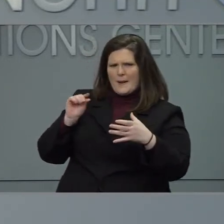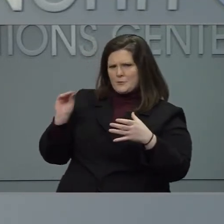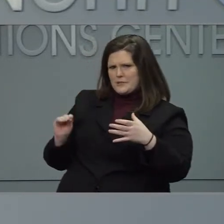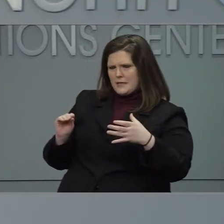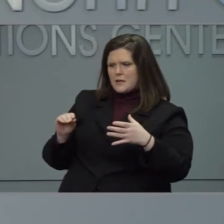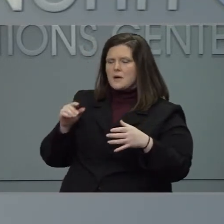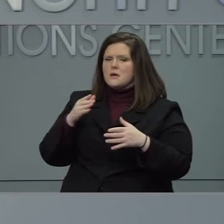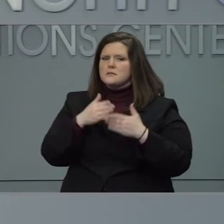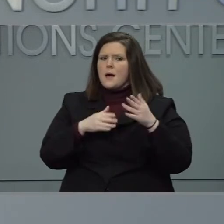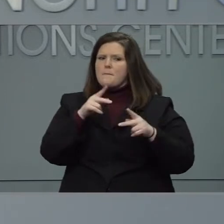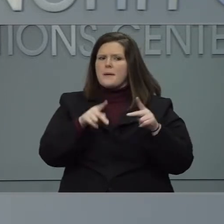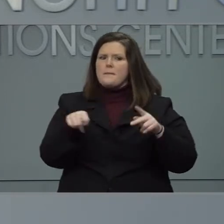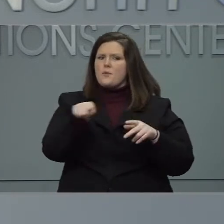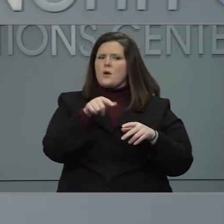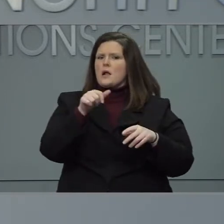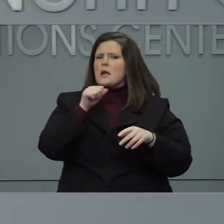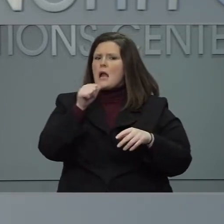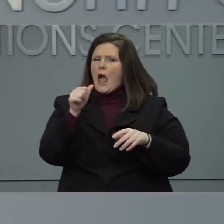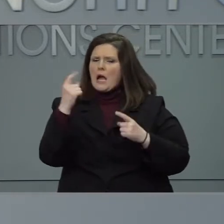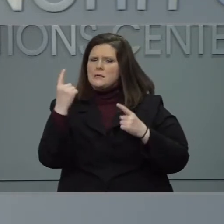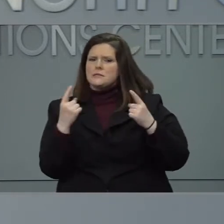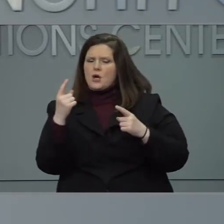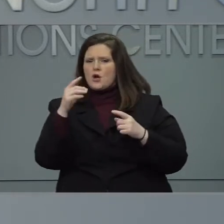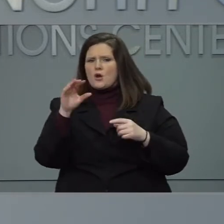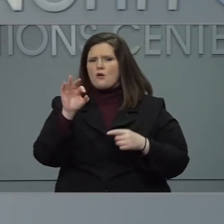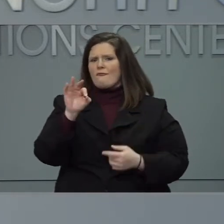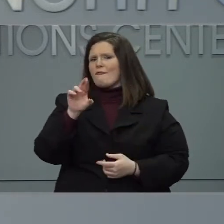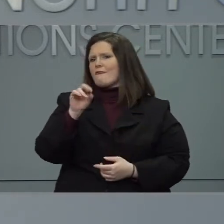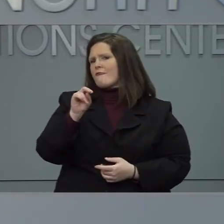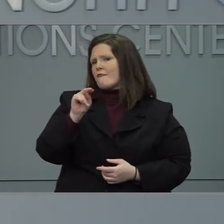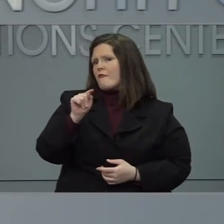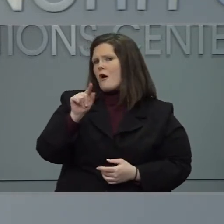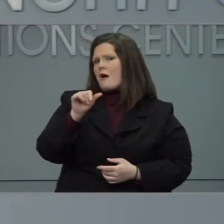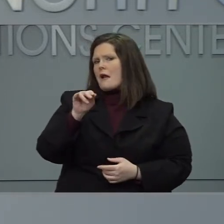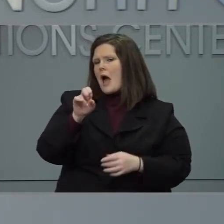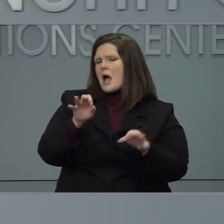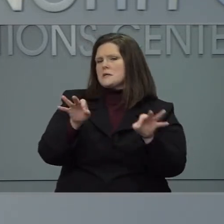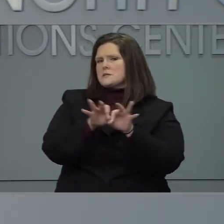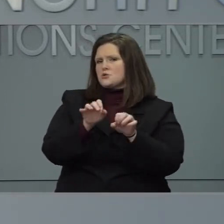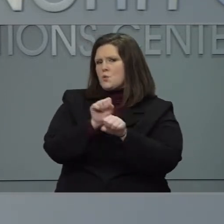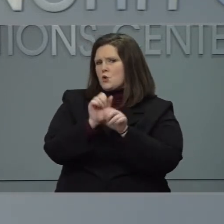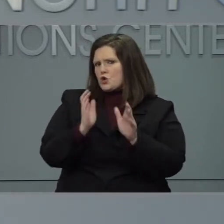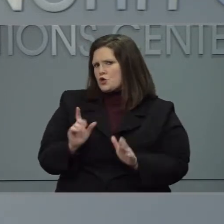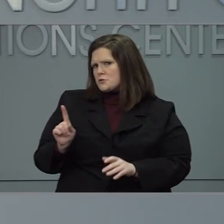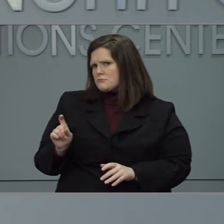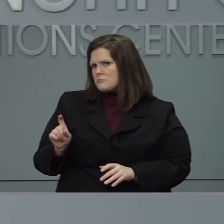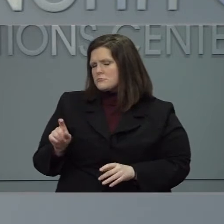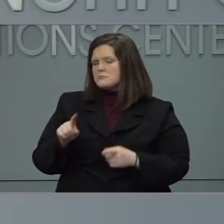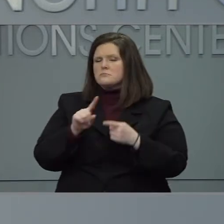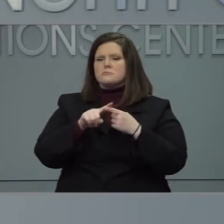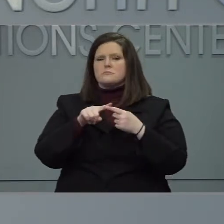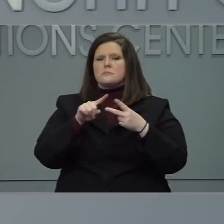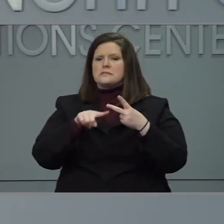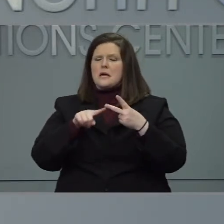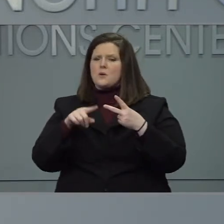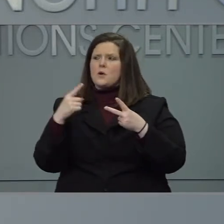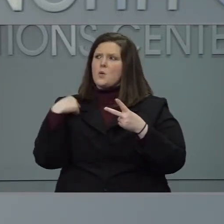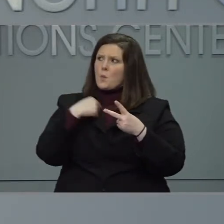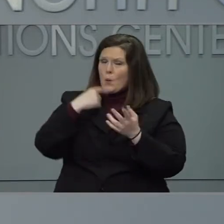criteria for being considered as frontline? And then the second question is, as we're seeing more vaccine coming in and we're seeing more